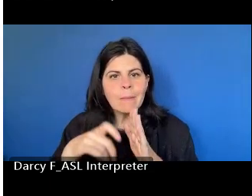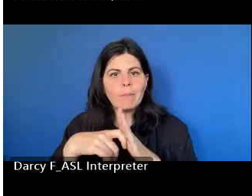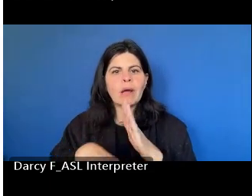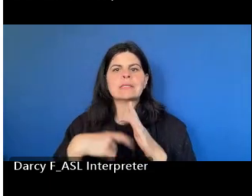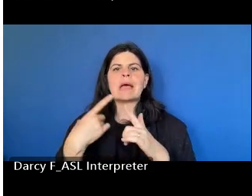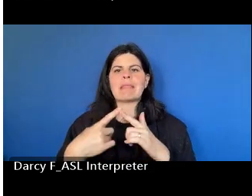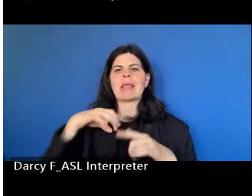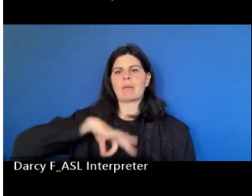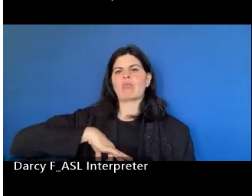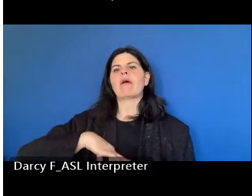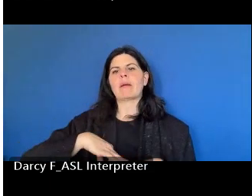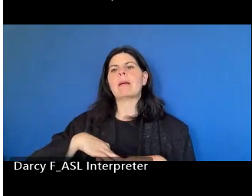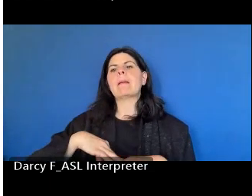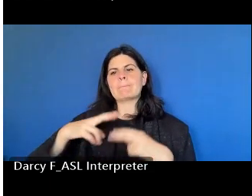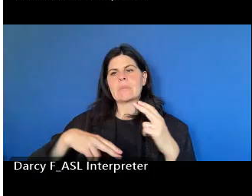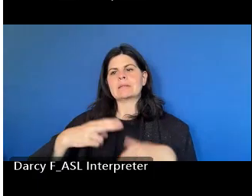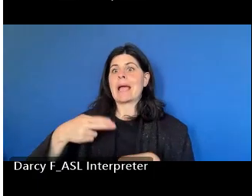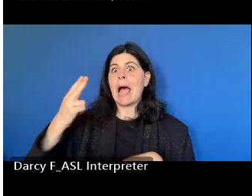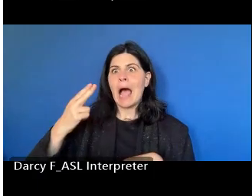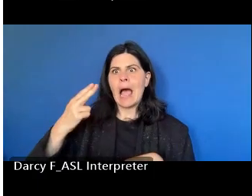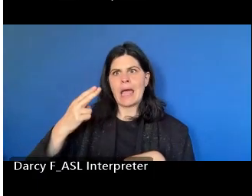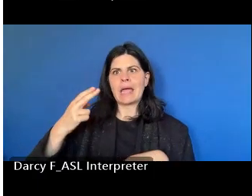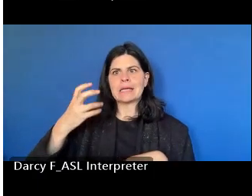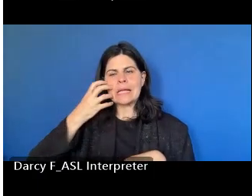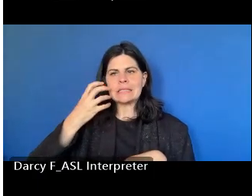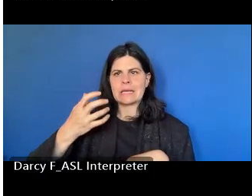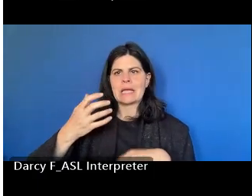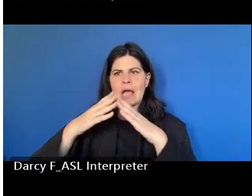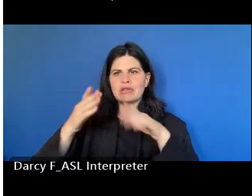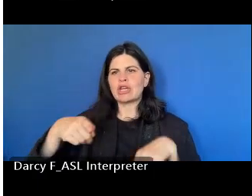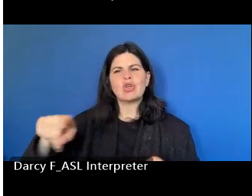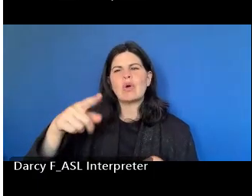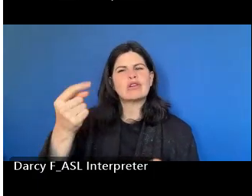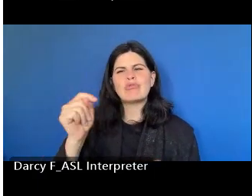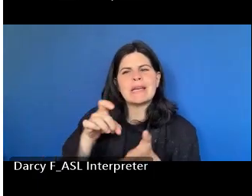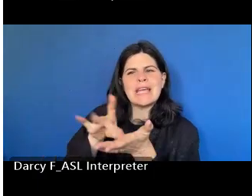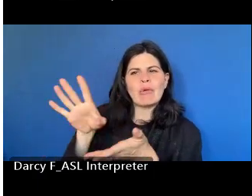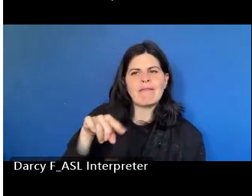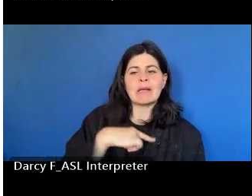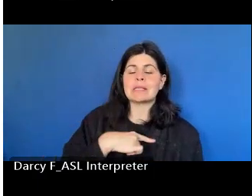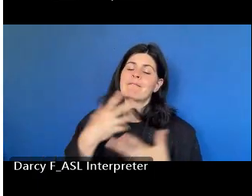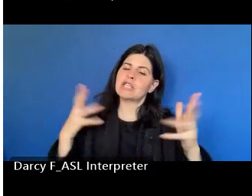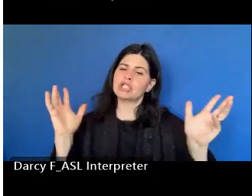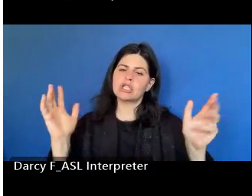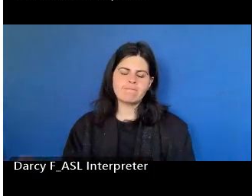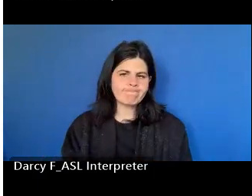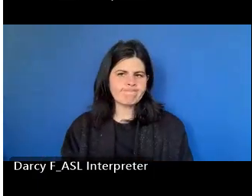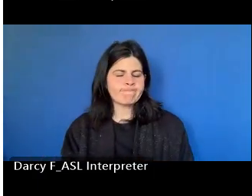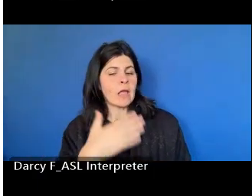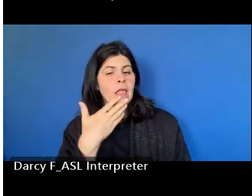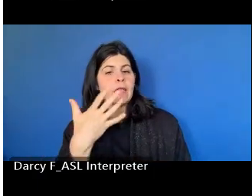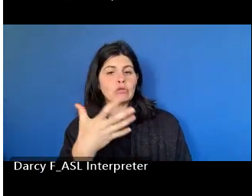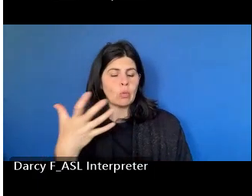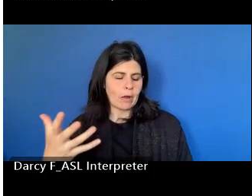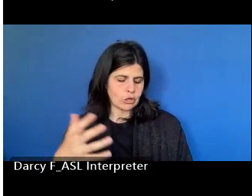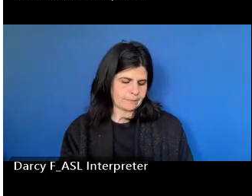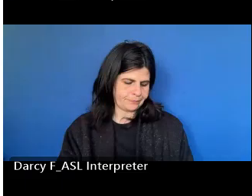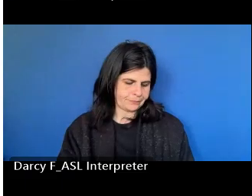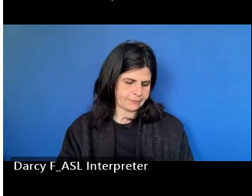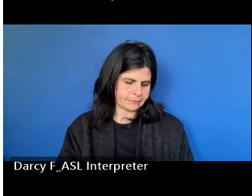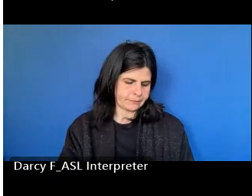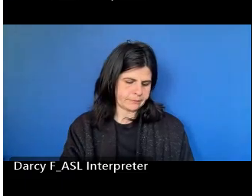higher density housing. I think you're just trying to get rid of us. I'm done. Thank you so much, Laura. All